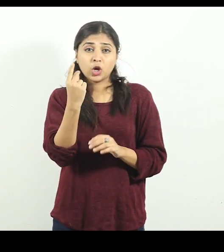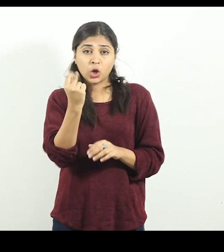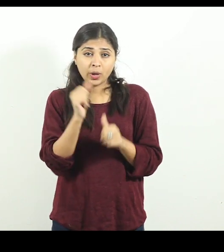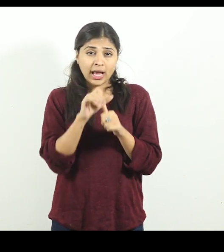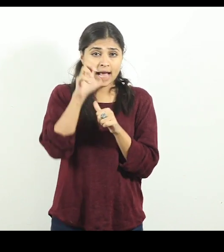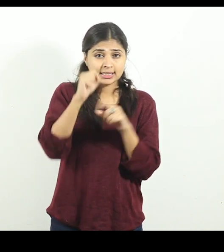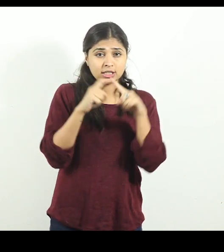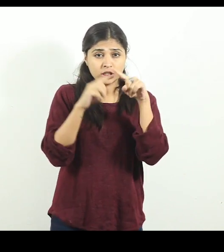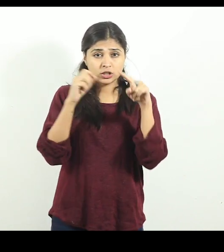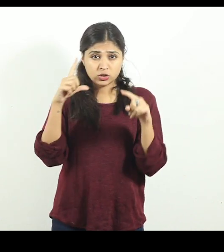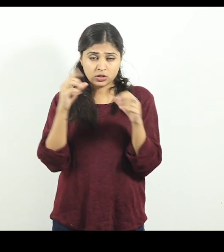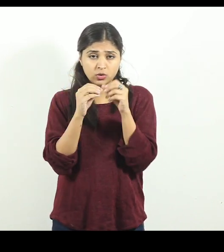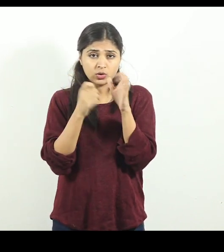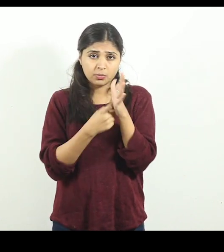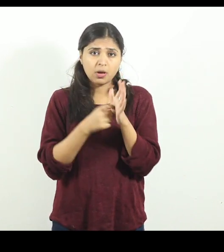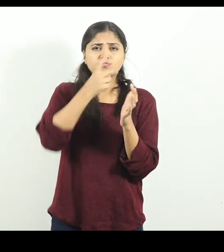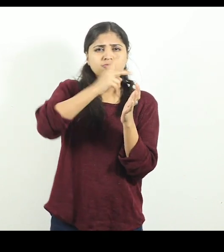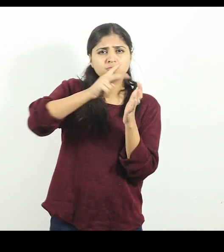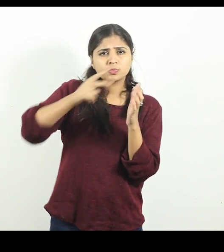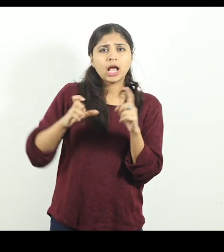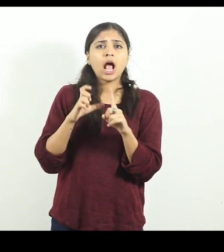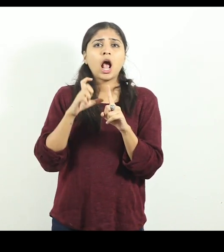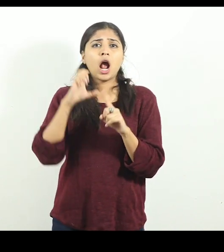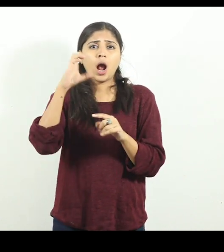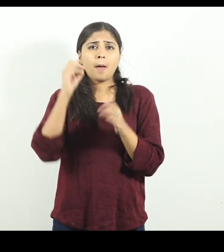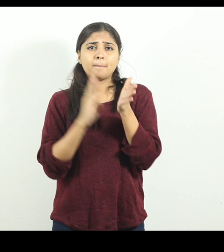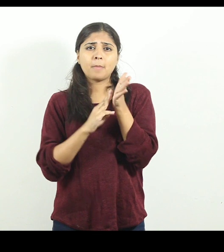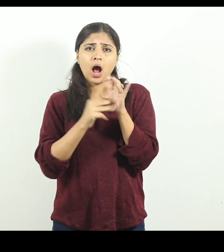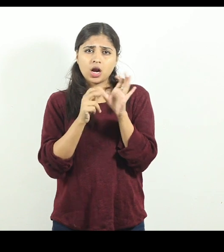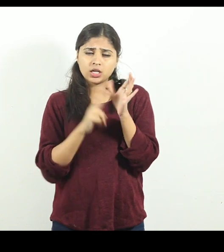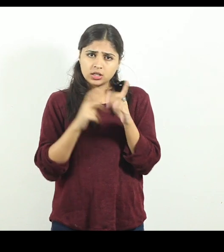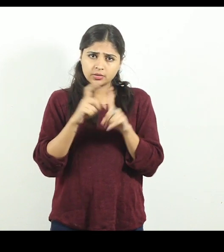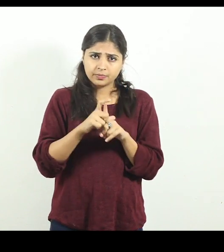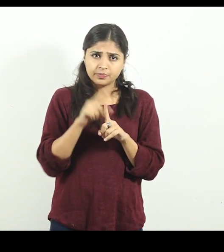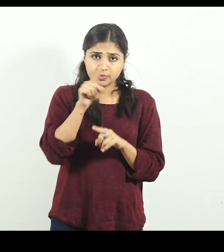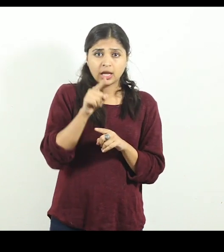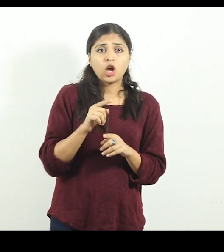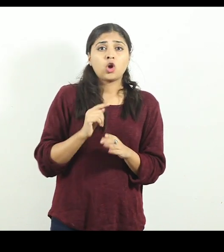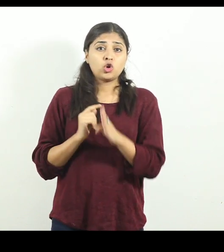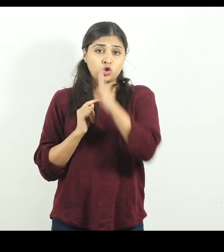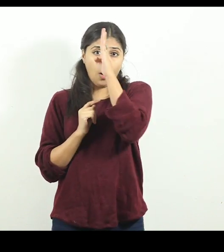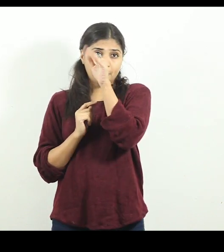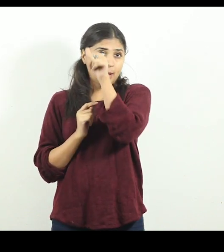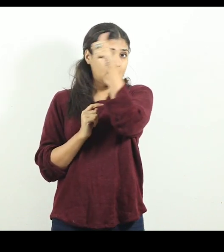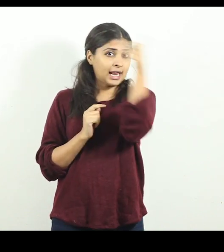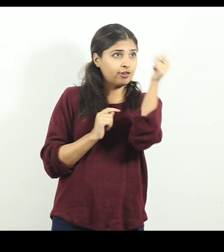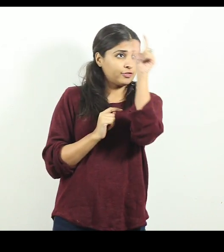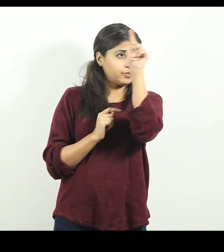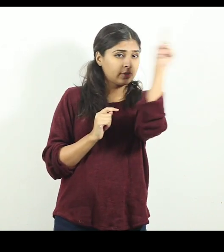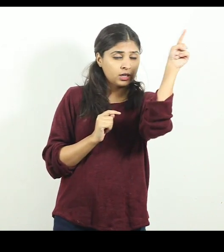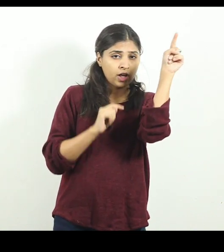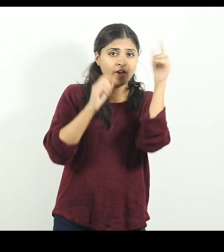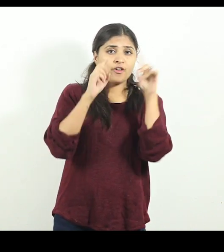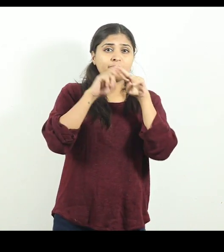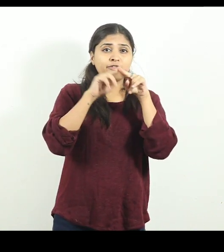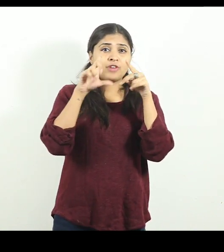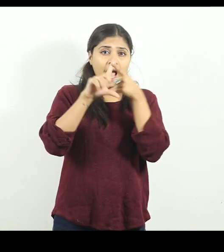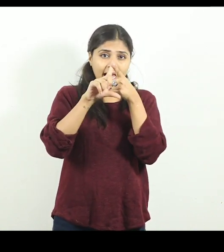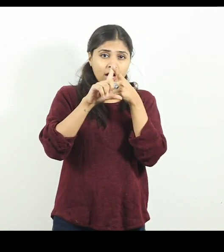of commands. It is located in the top left of the document above the File and Home tab.